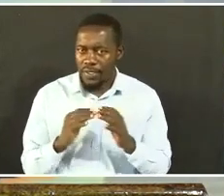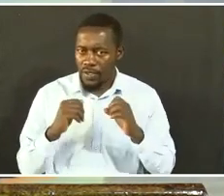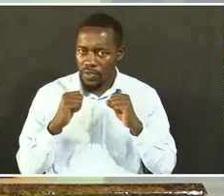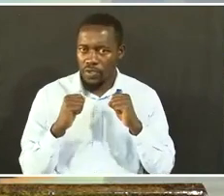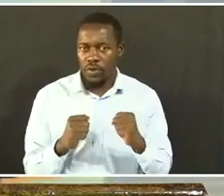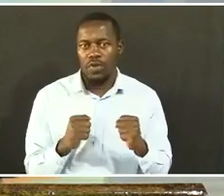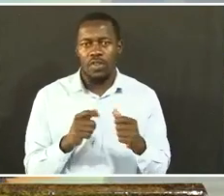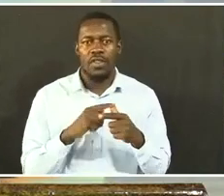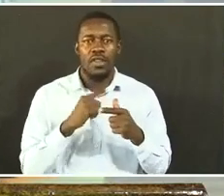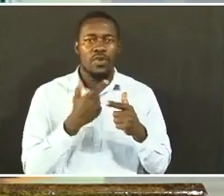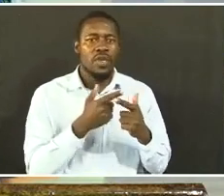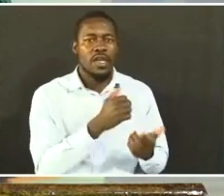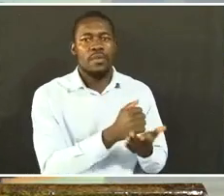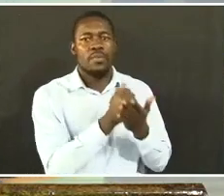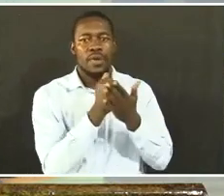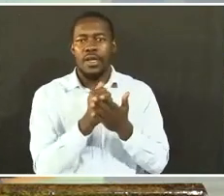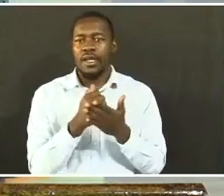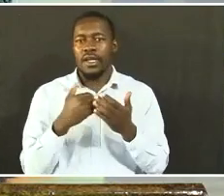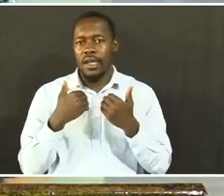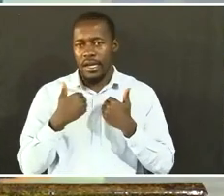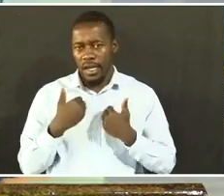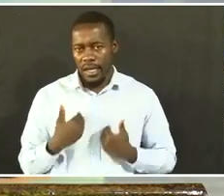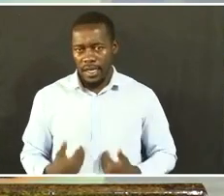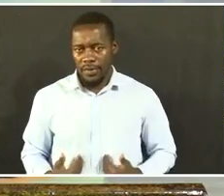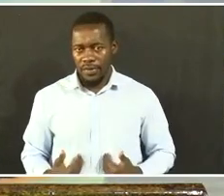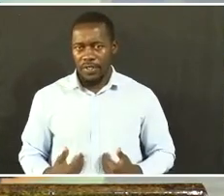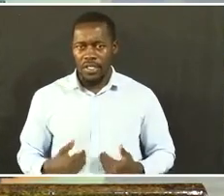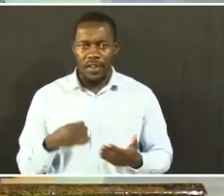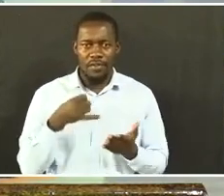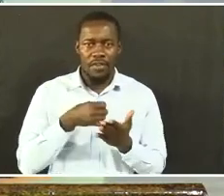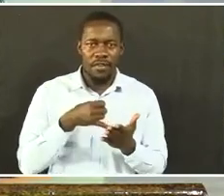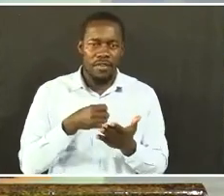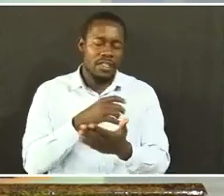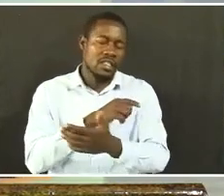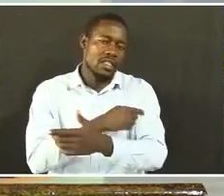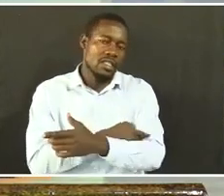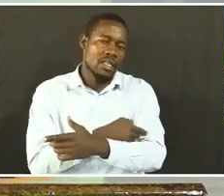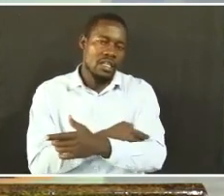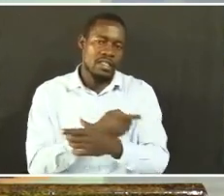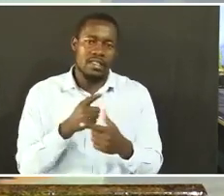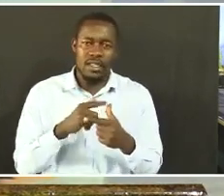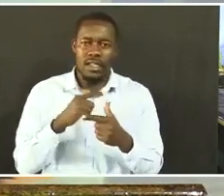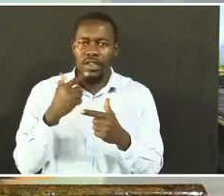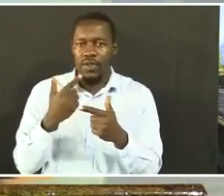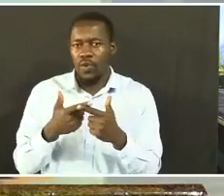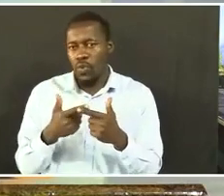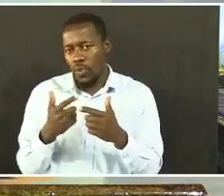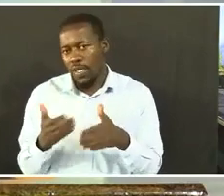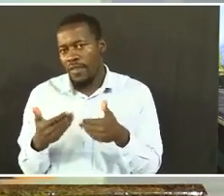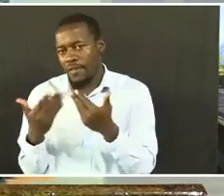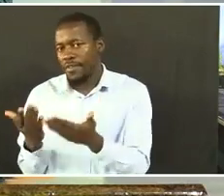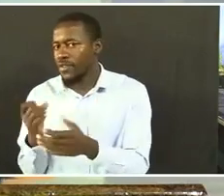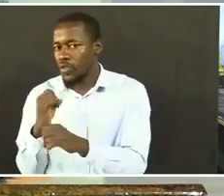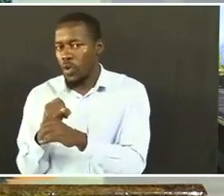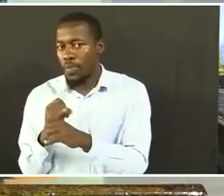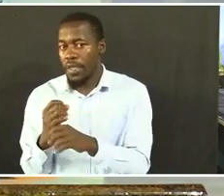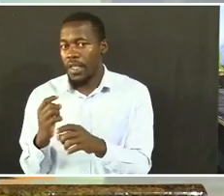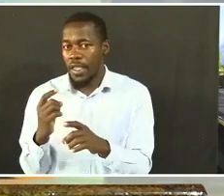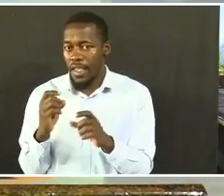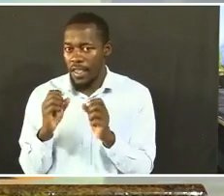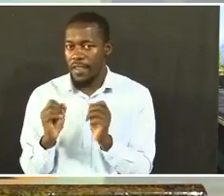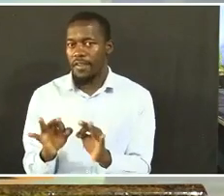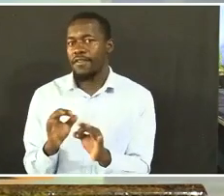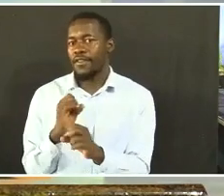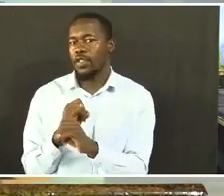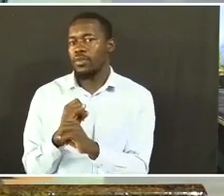because they need to be psychologically, you know, kept busy so that they're not idling around and looking for something to do. The void that is